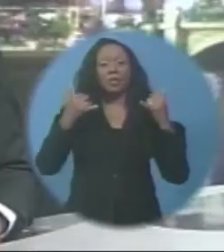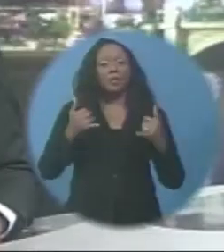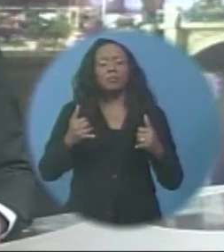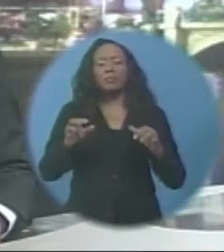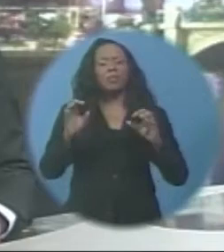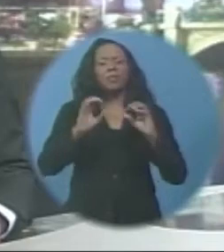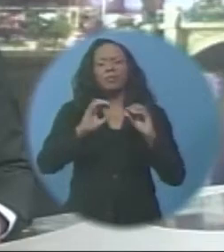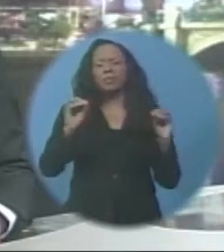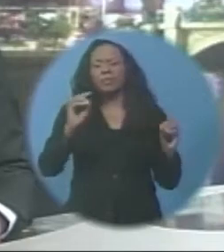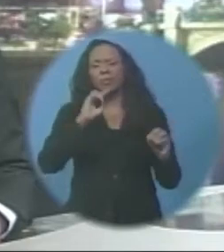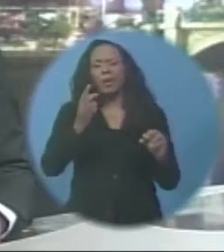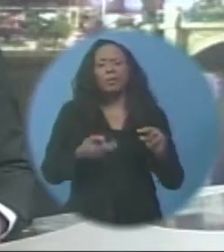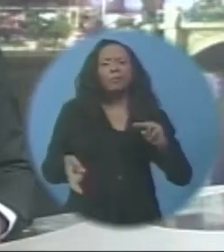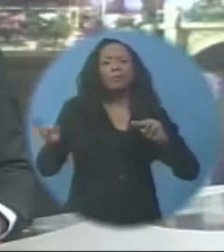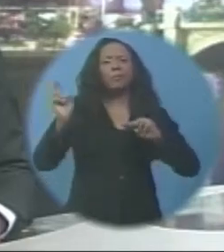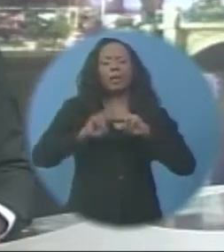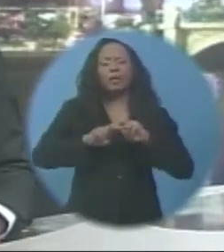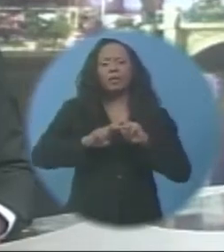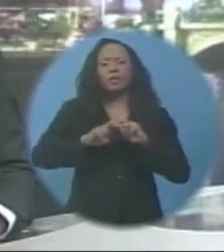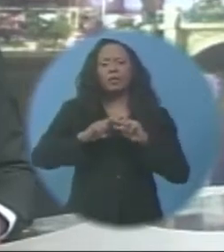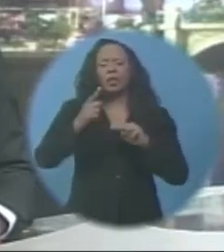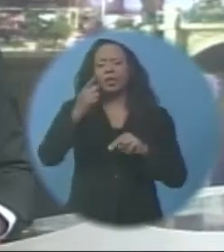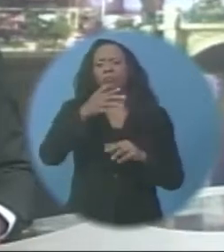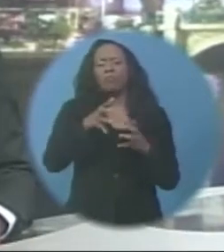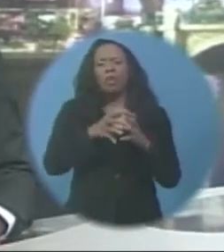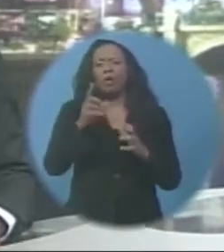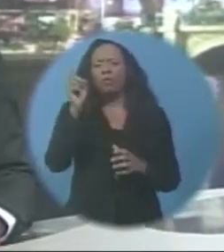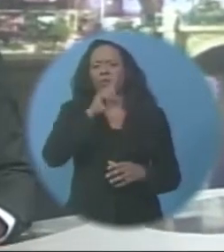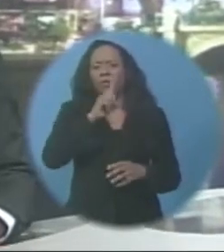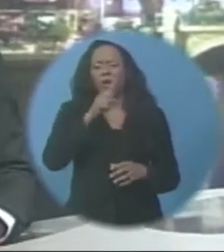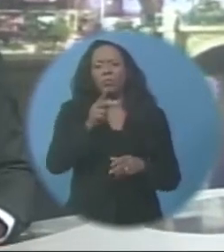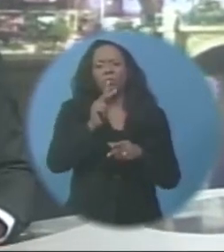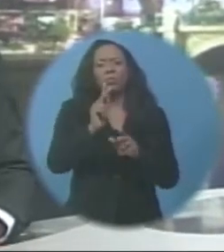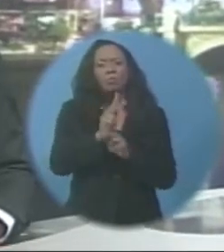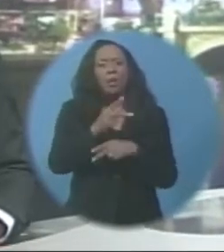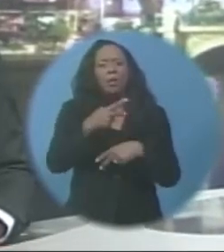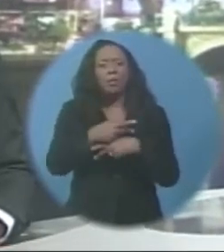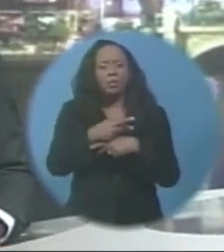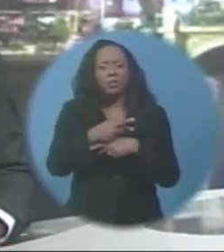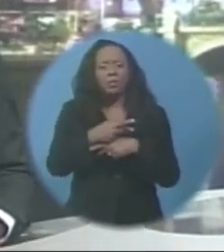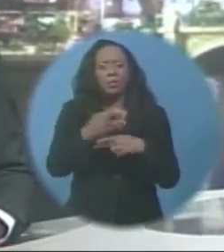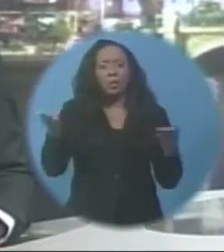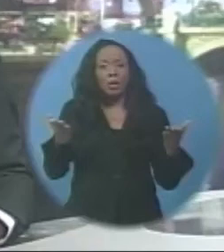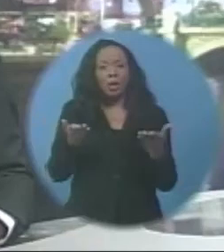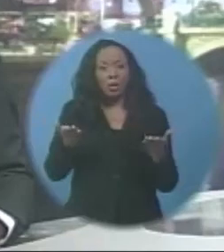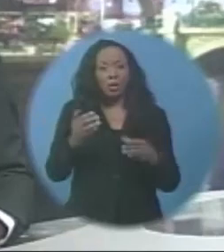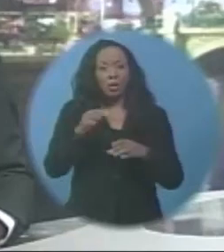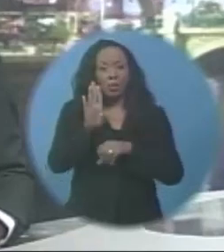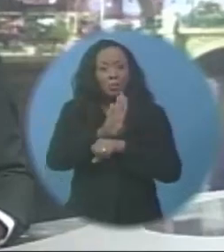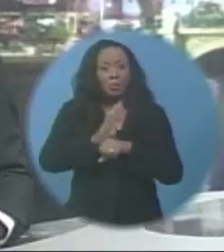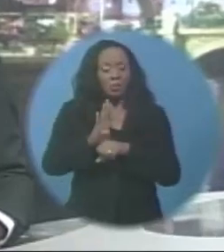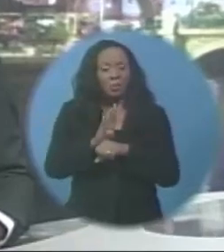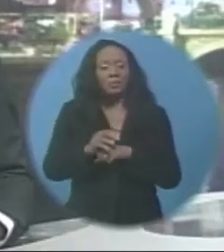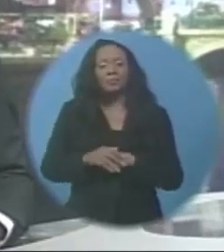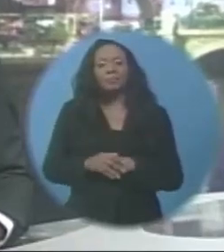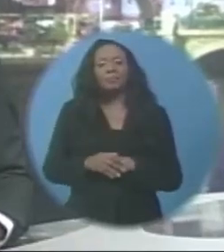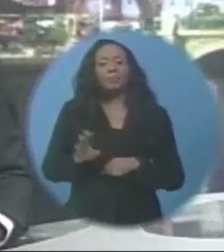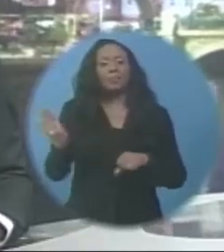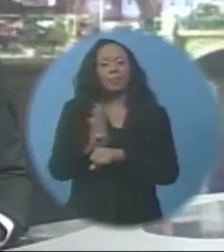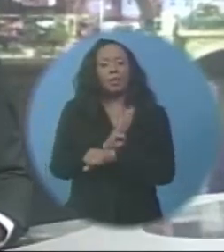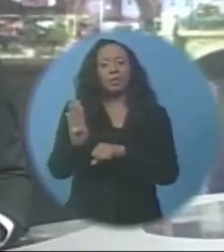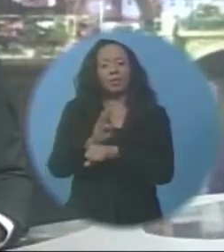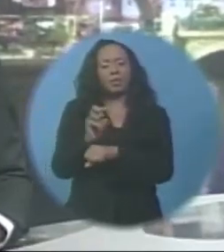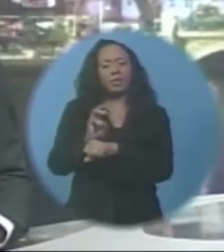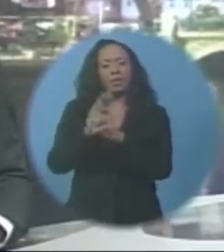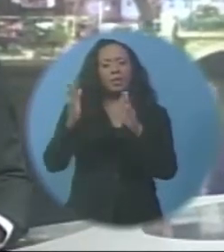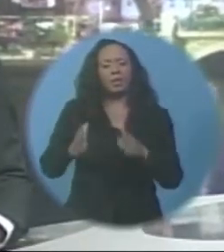Shane. Well, there's no upsurge in the number of fake products entering the local market. This assurance from Minister of Commerce Donald Innes. His comment comes in light of